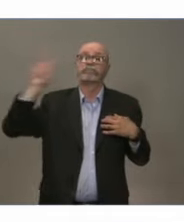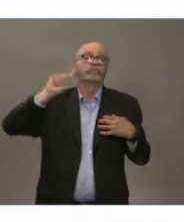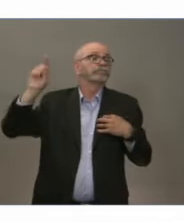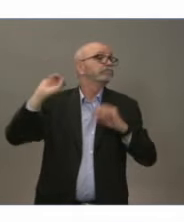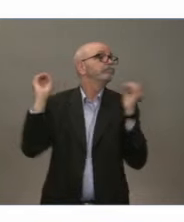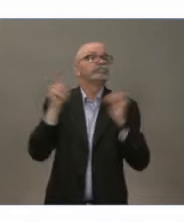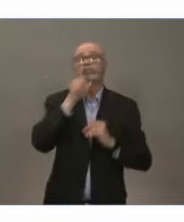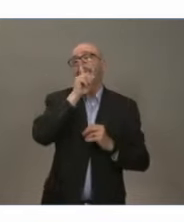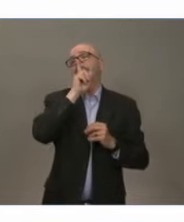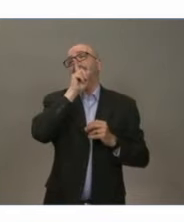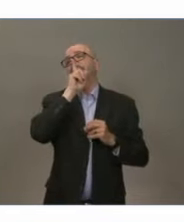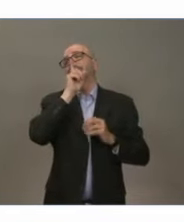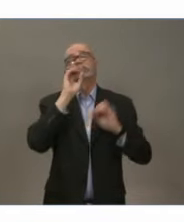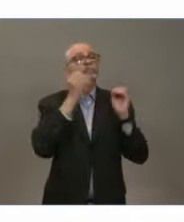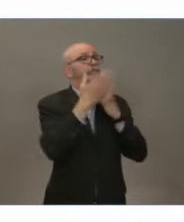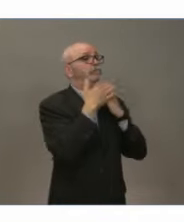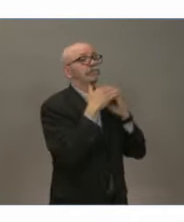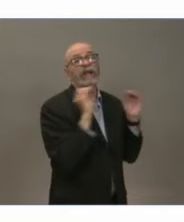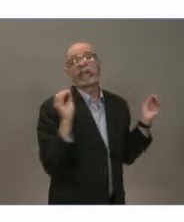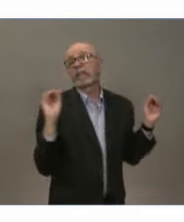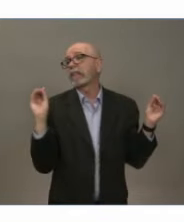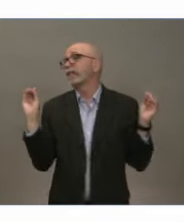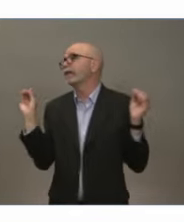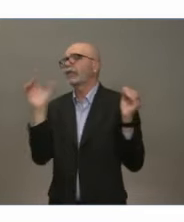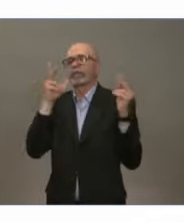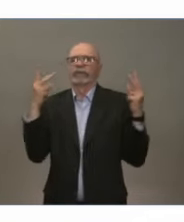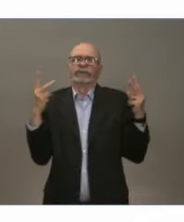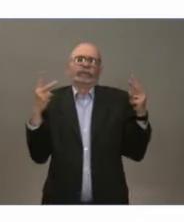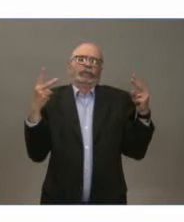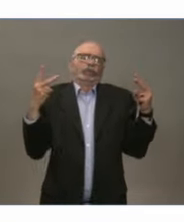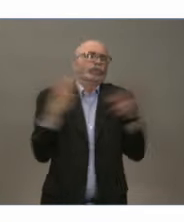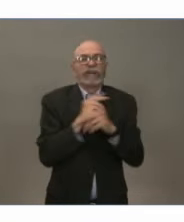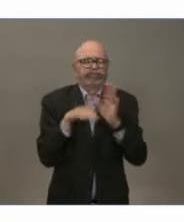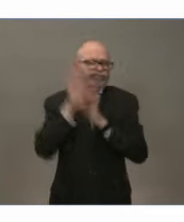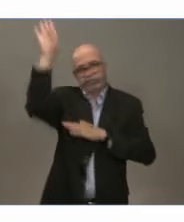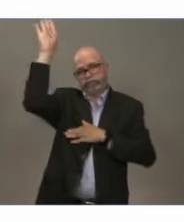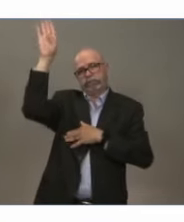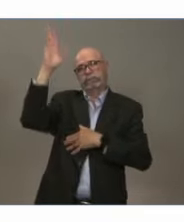public health measures and the testing and case and contact follow-up strategy.